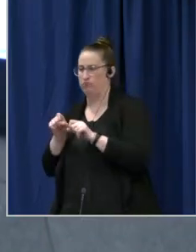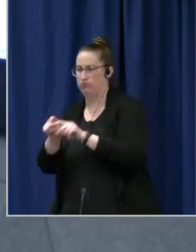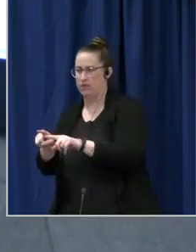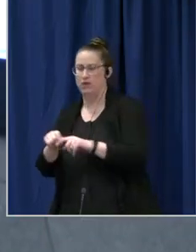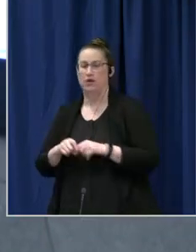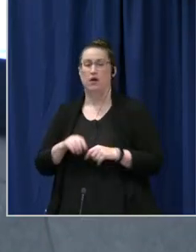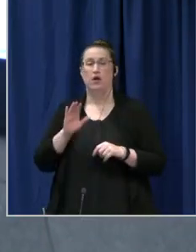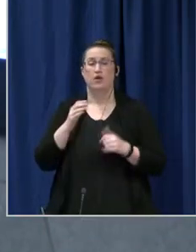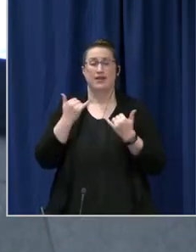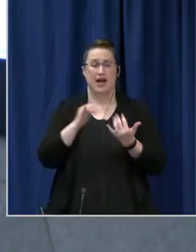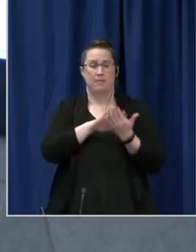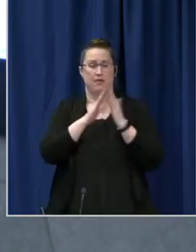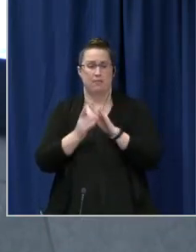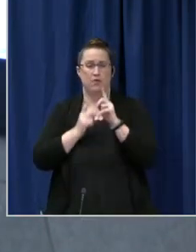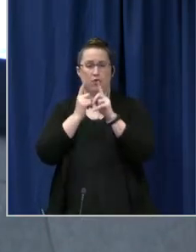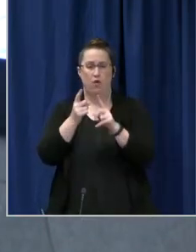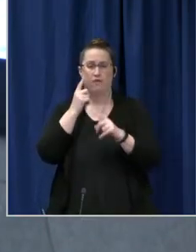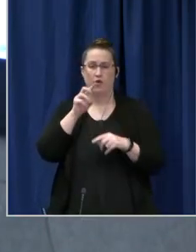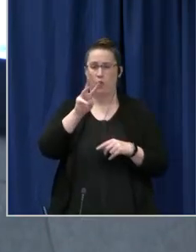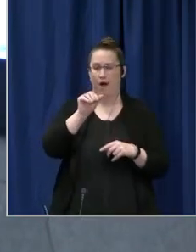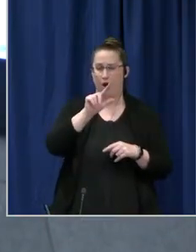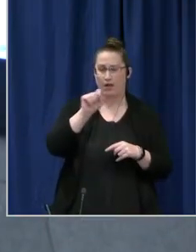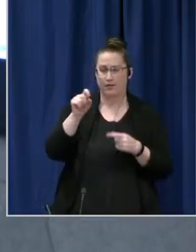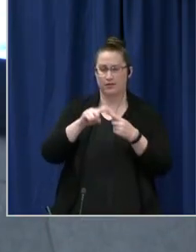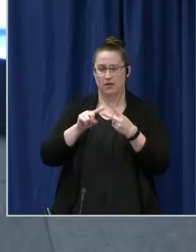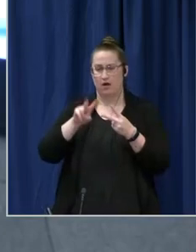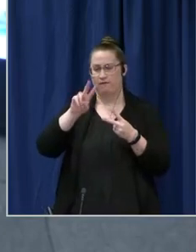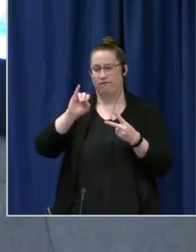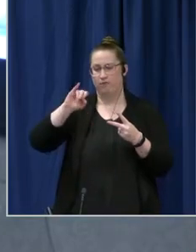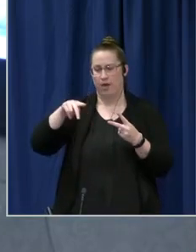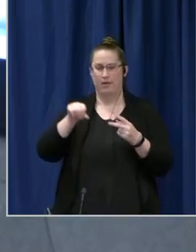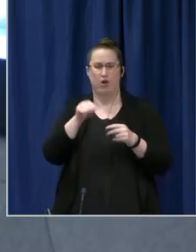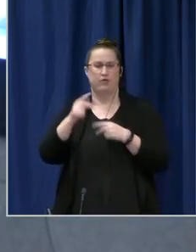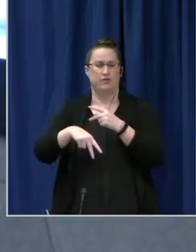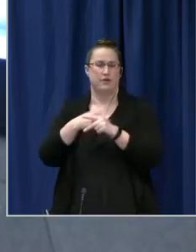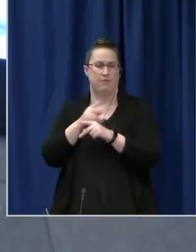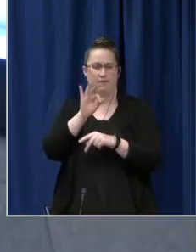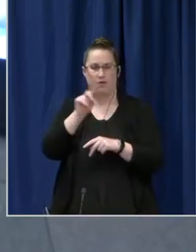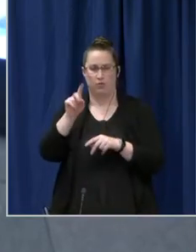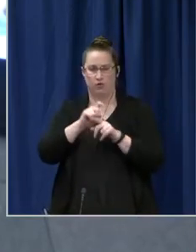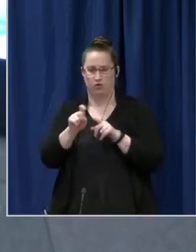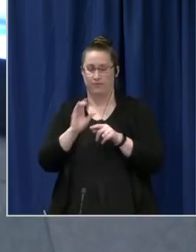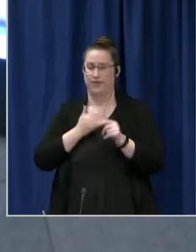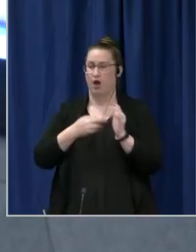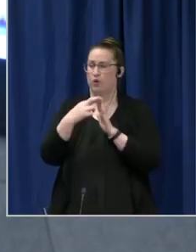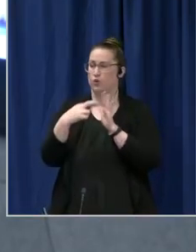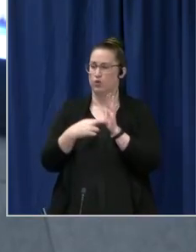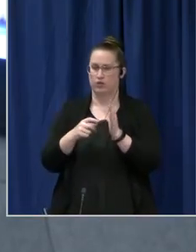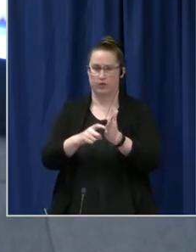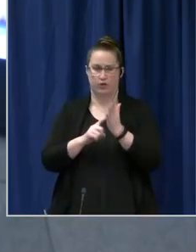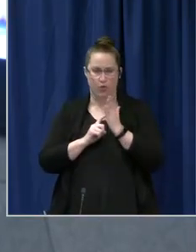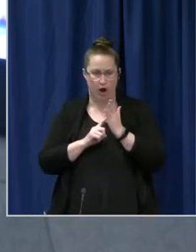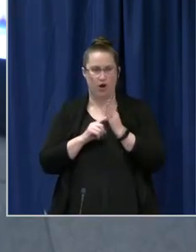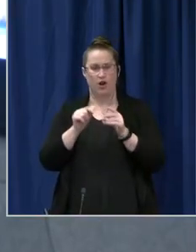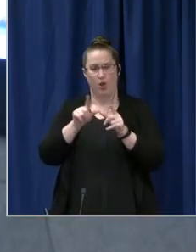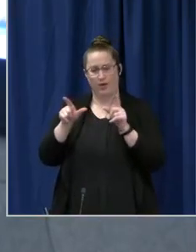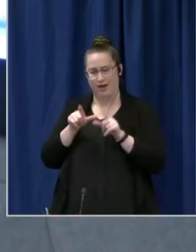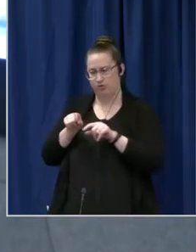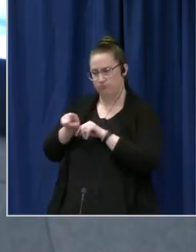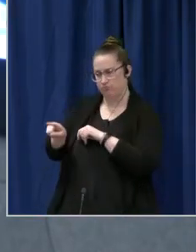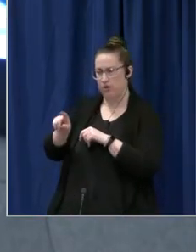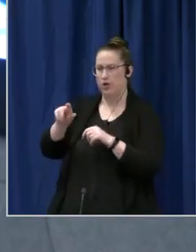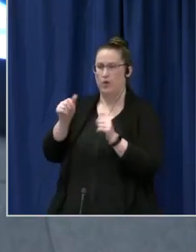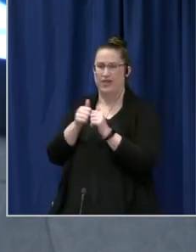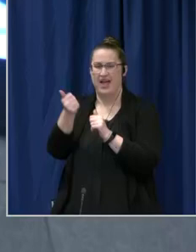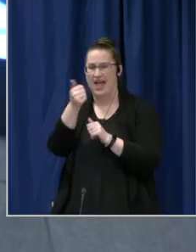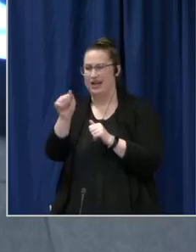for wireless, VoIP, and other 911 calls as well, and our rules require the provision of dispatchable location with any 911